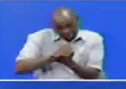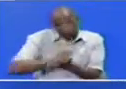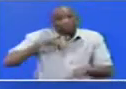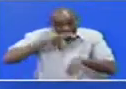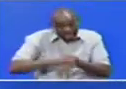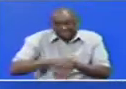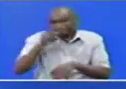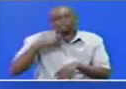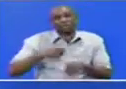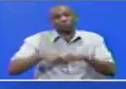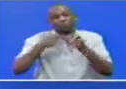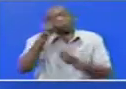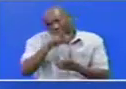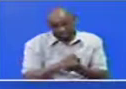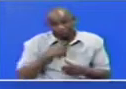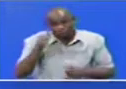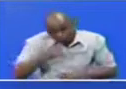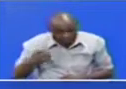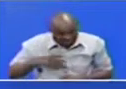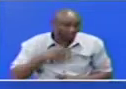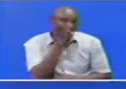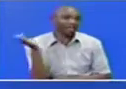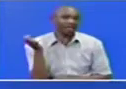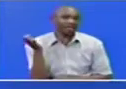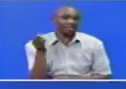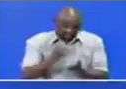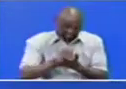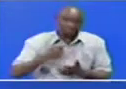got from the elders